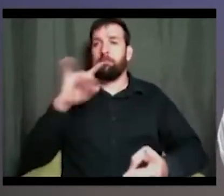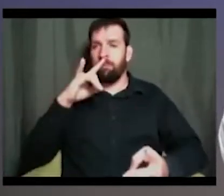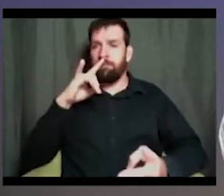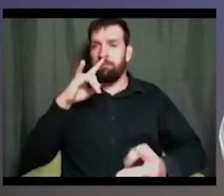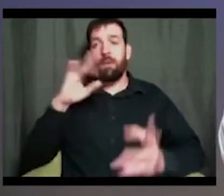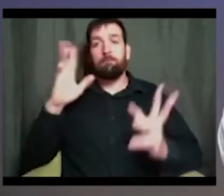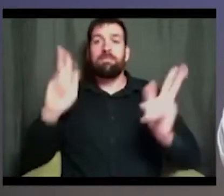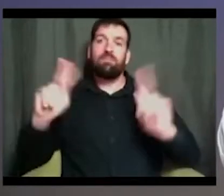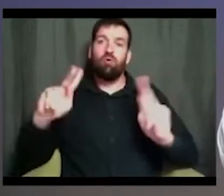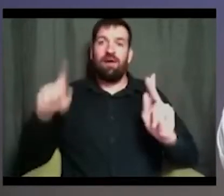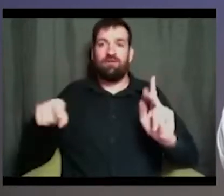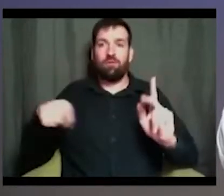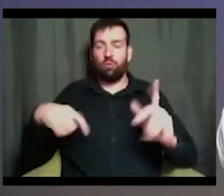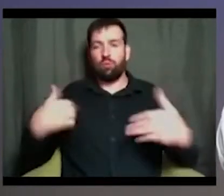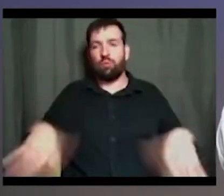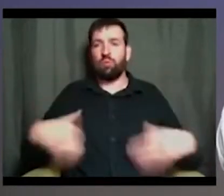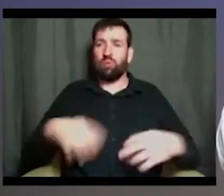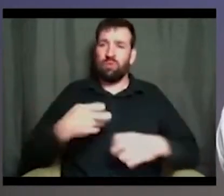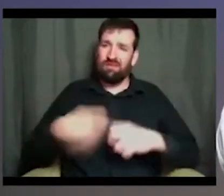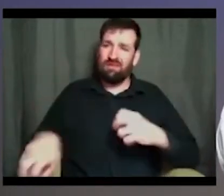decisions. And